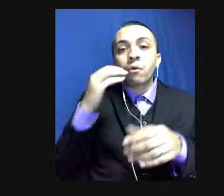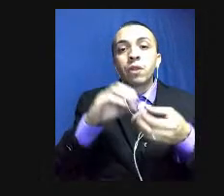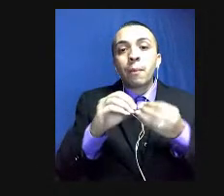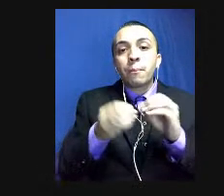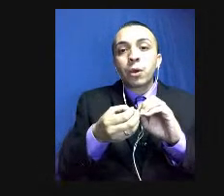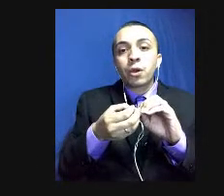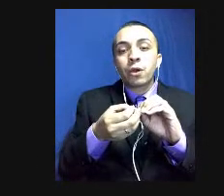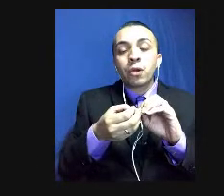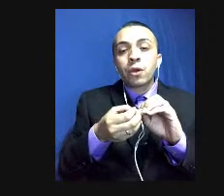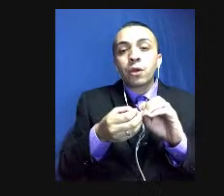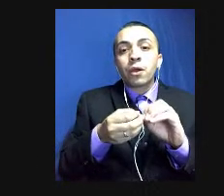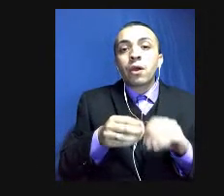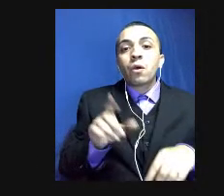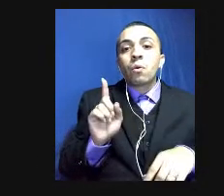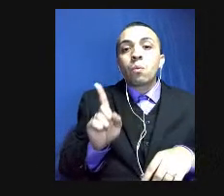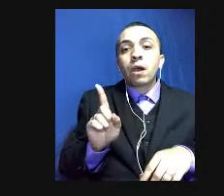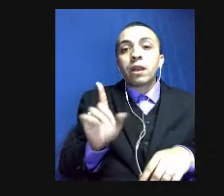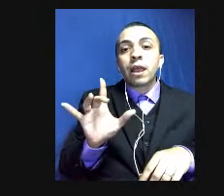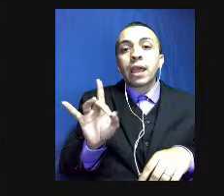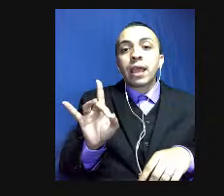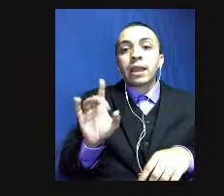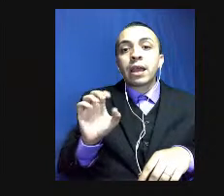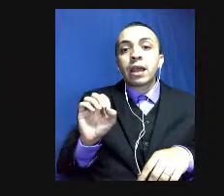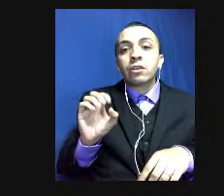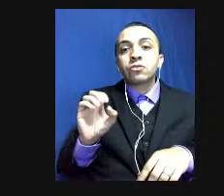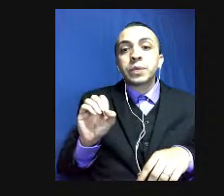number, which is